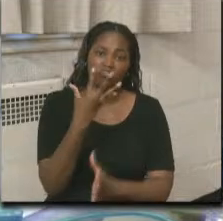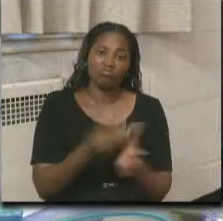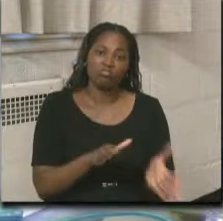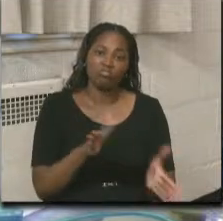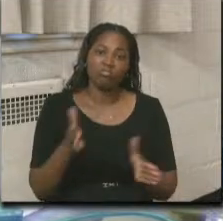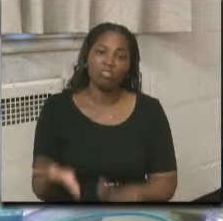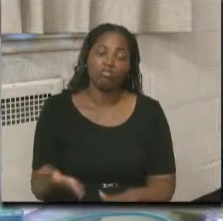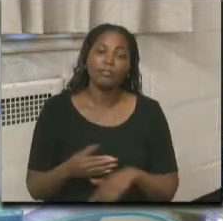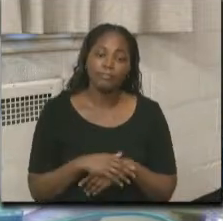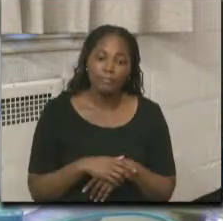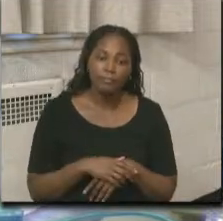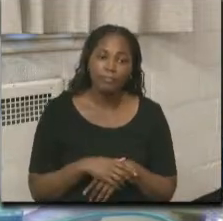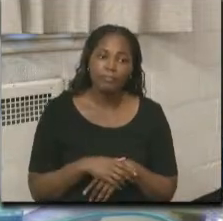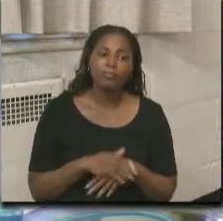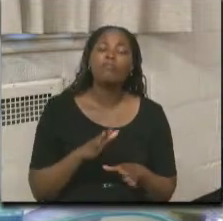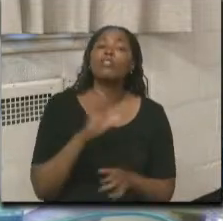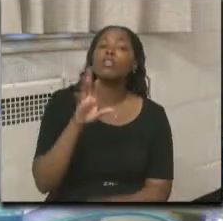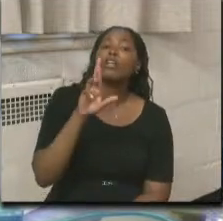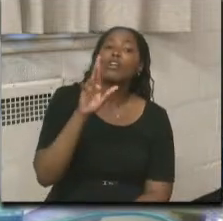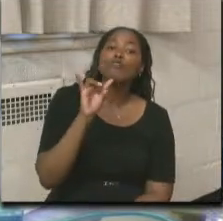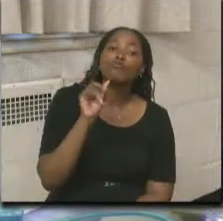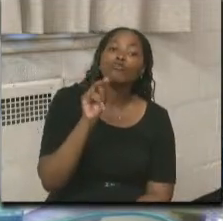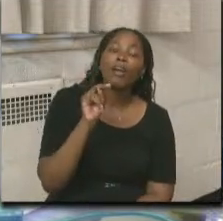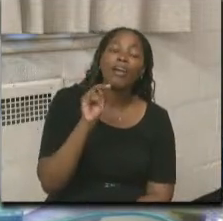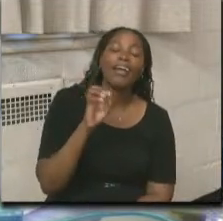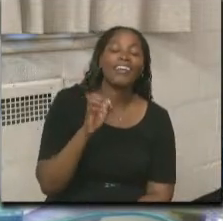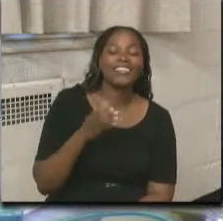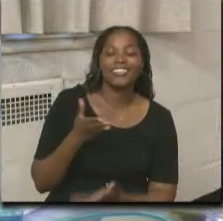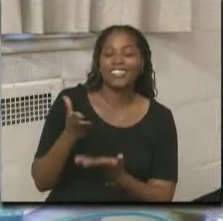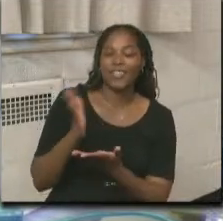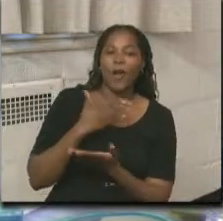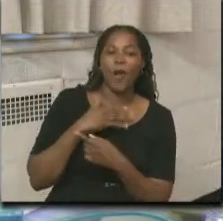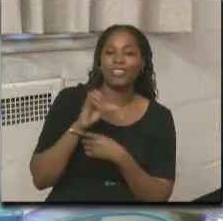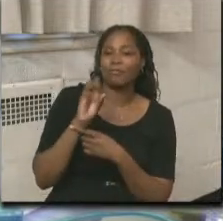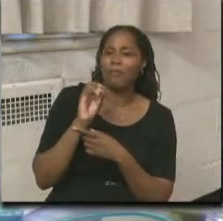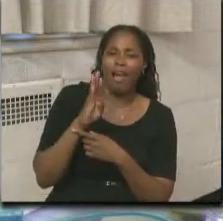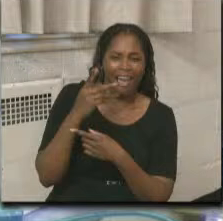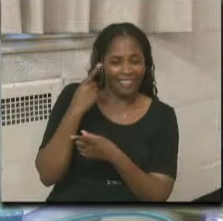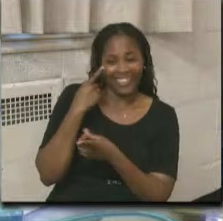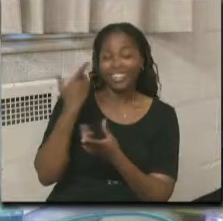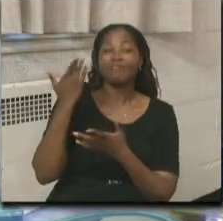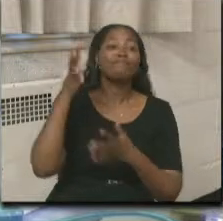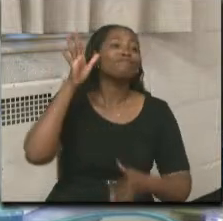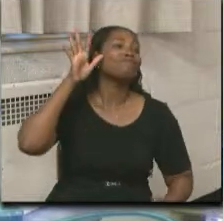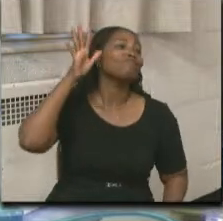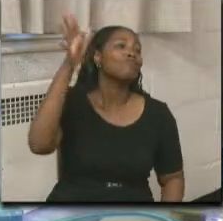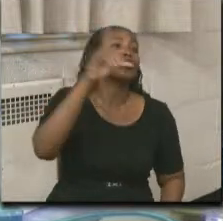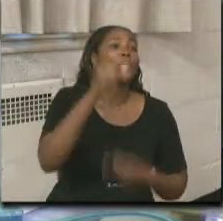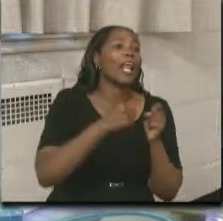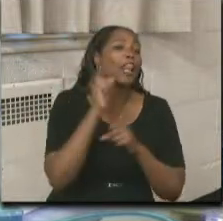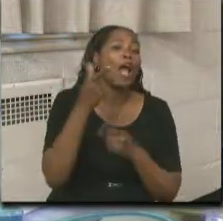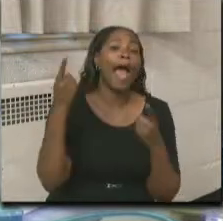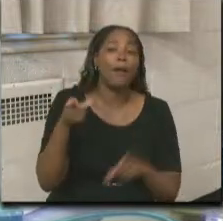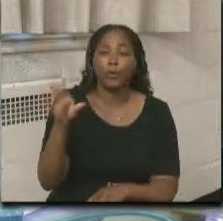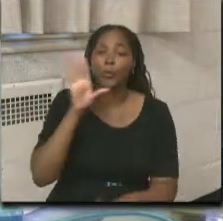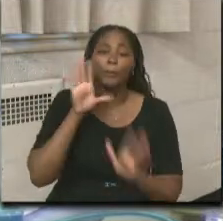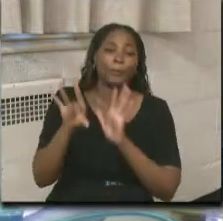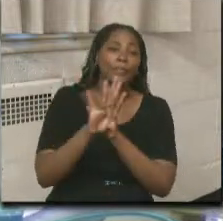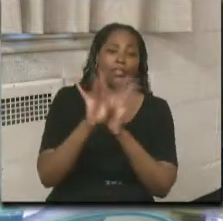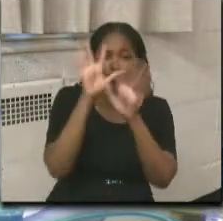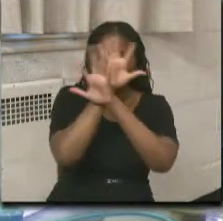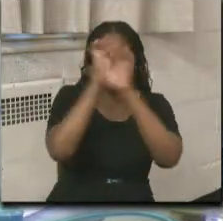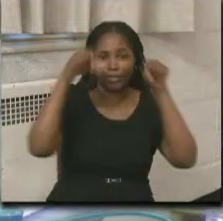With Rain, our SMOB, I think 20 years from now, you'll be the president of the United States.